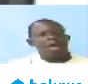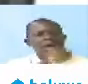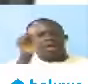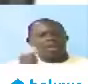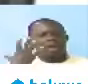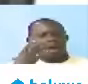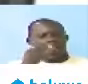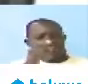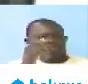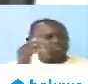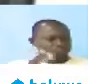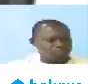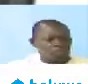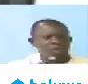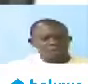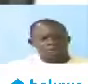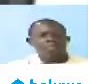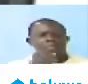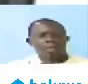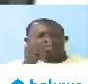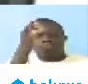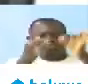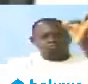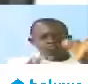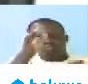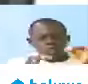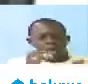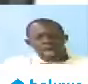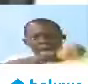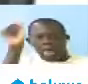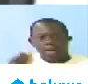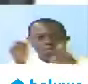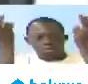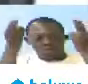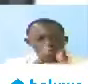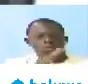how you were subsequently tried and